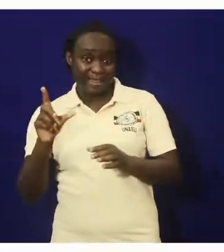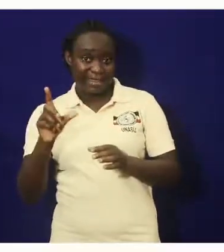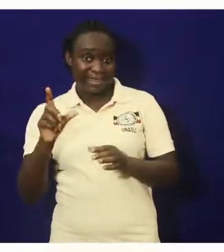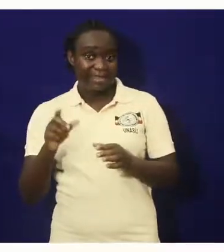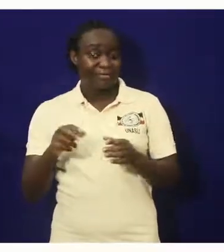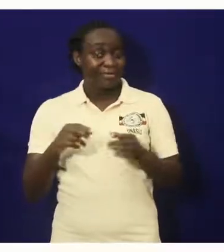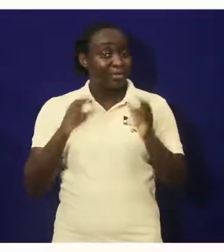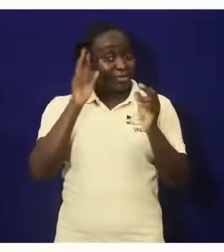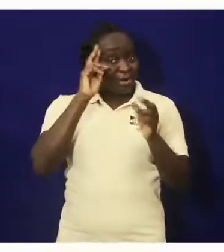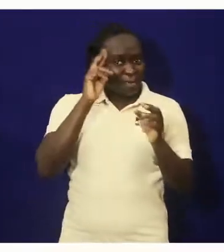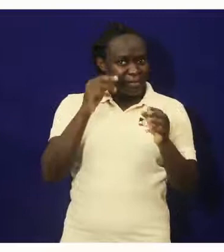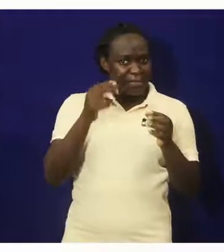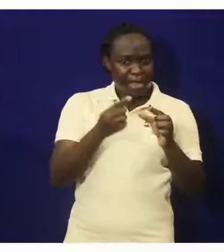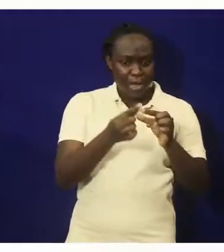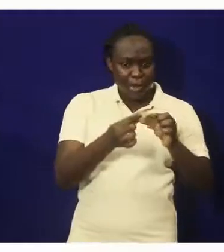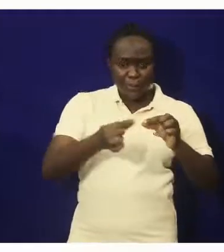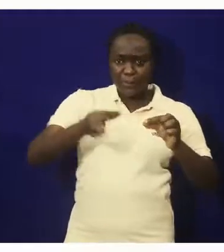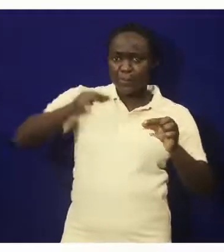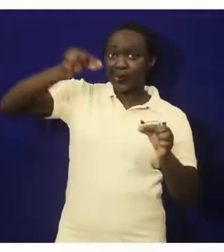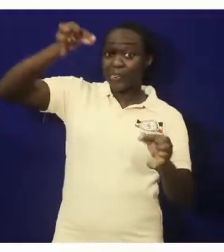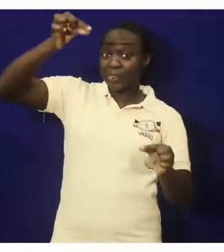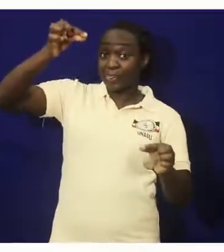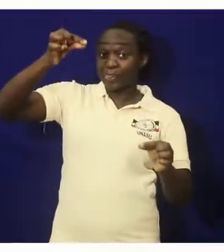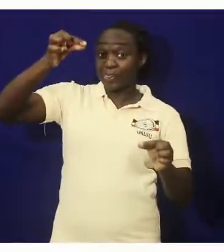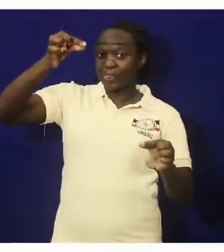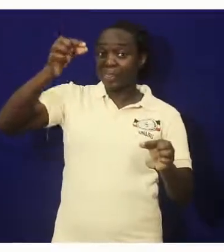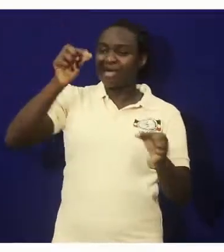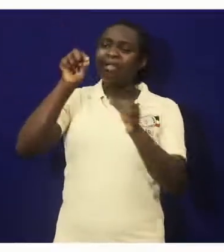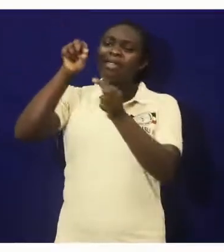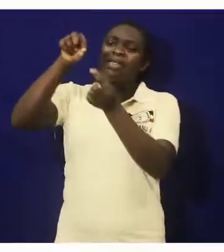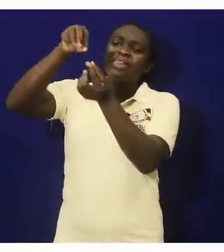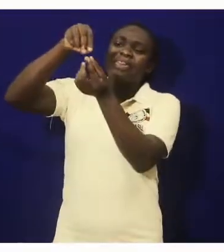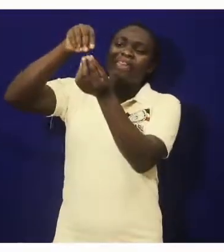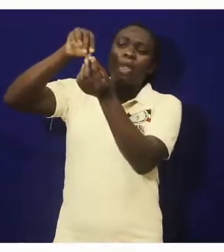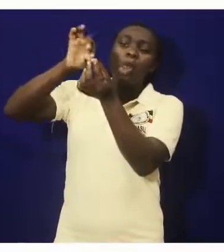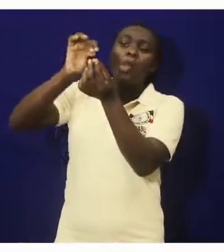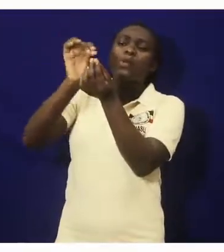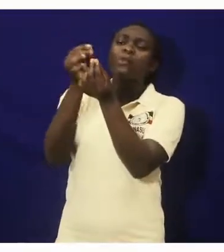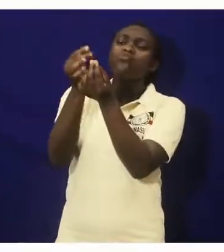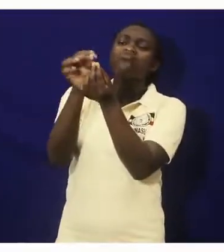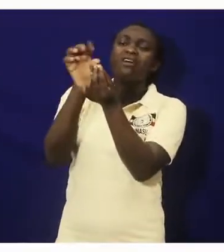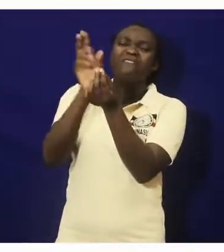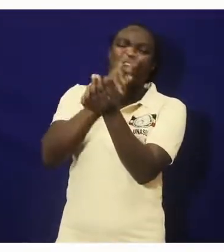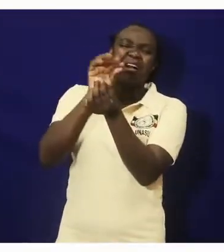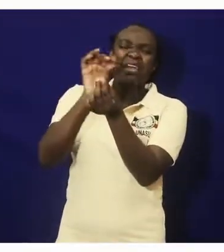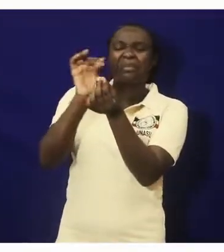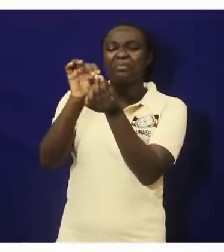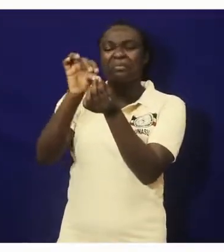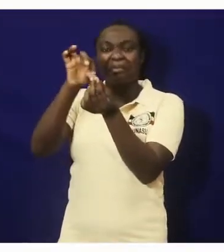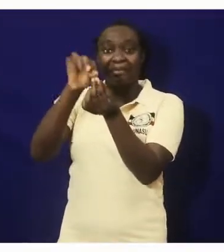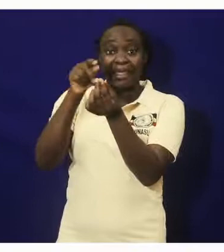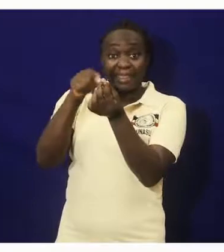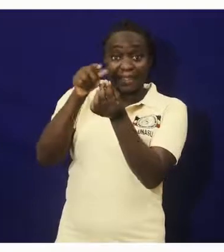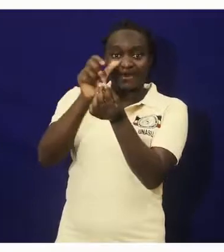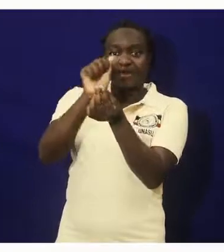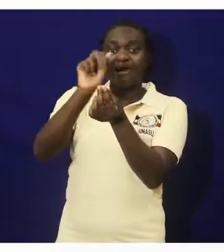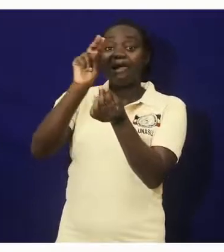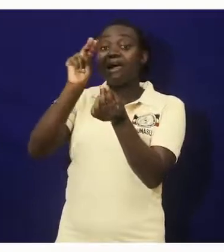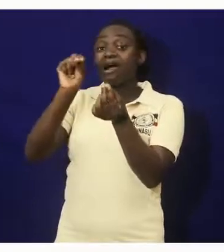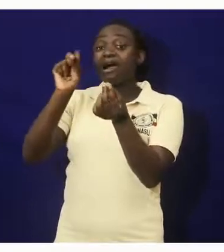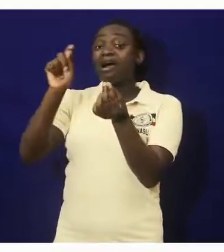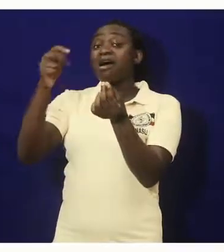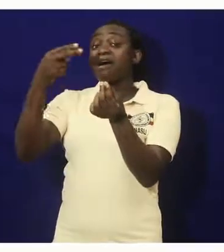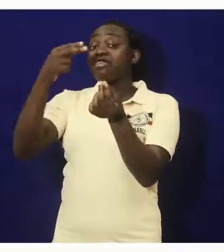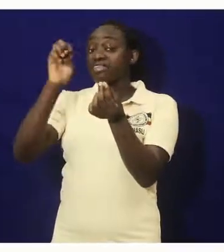Remember, the anther is part of the stamen, which is the male part of the